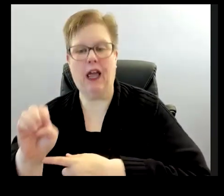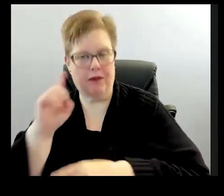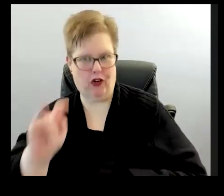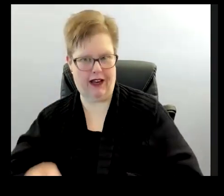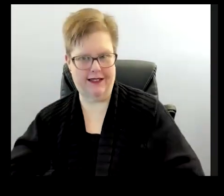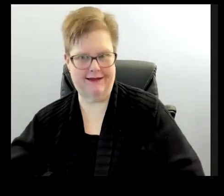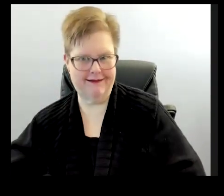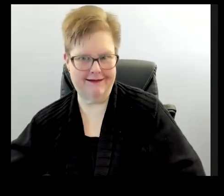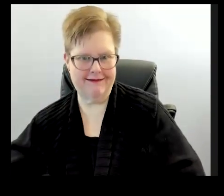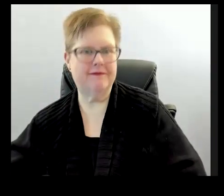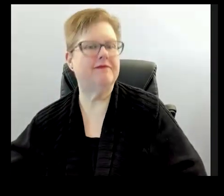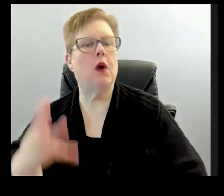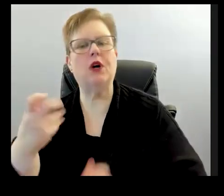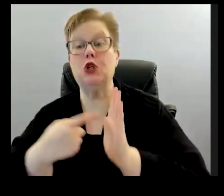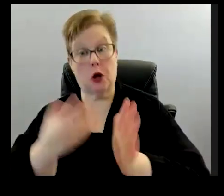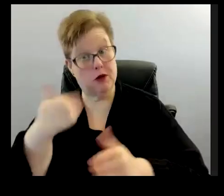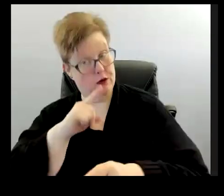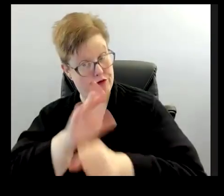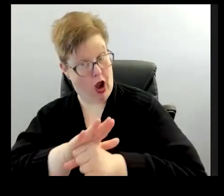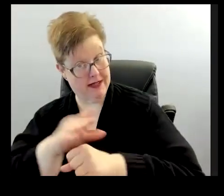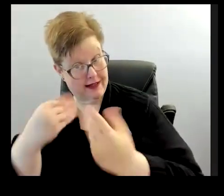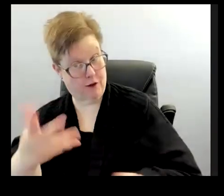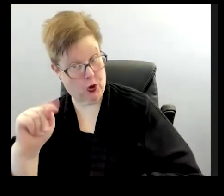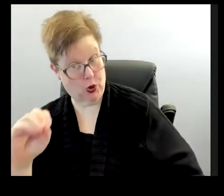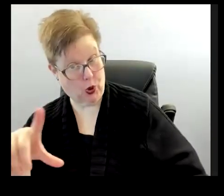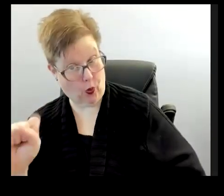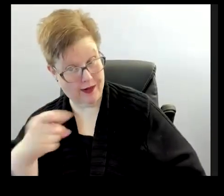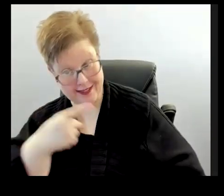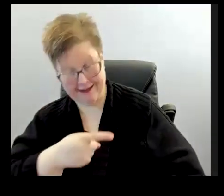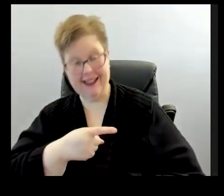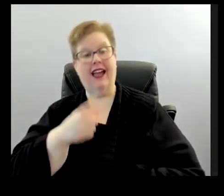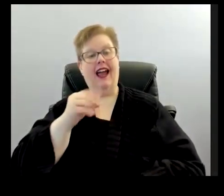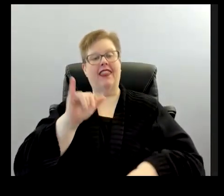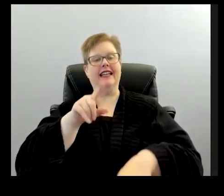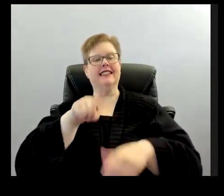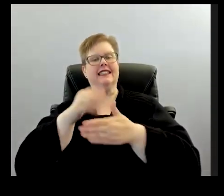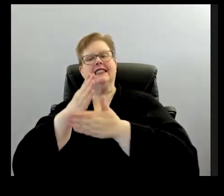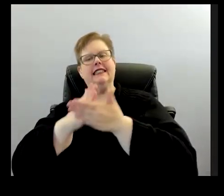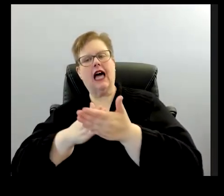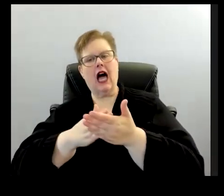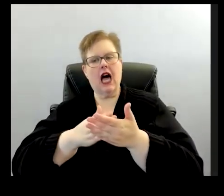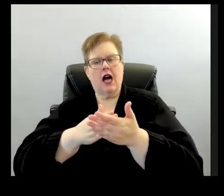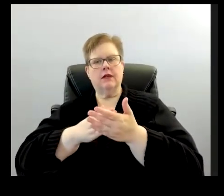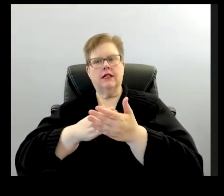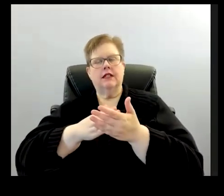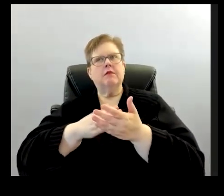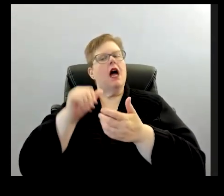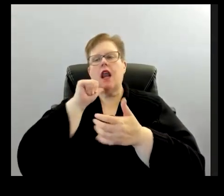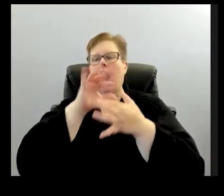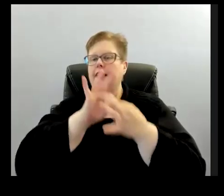sure I showed you those because we promised you tools. And these are some outside of the school tools